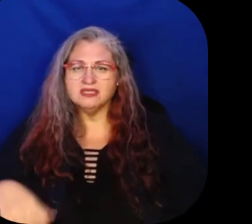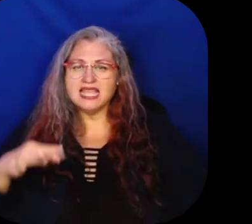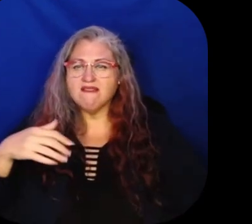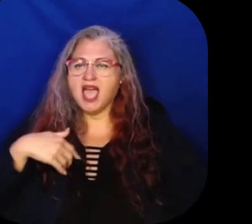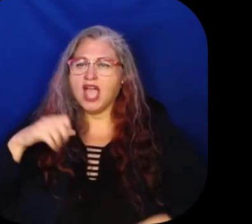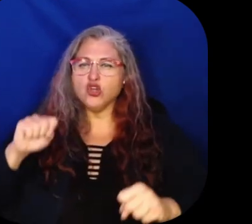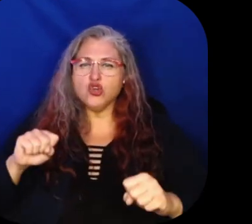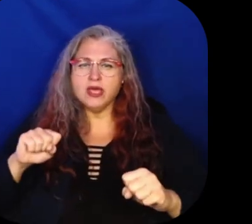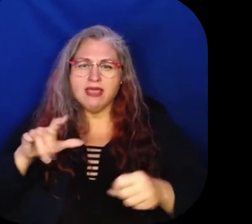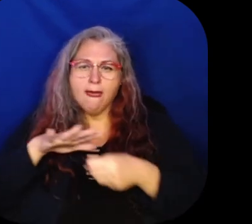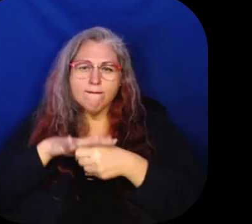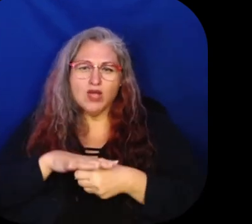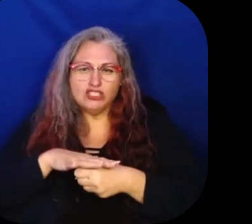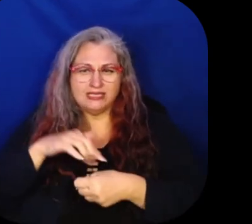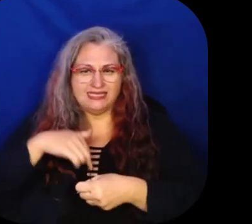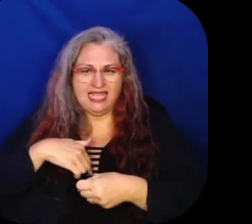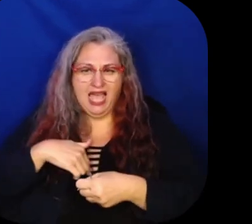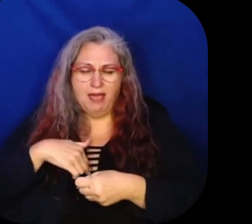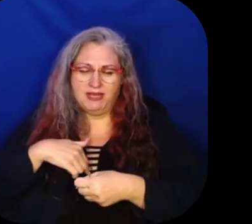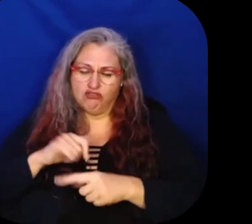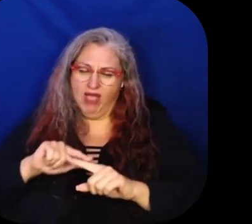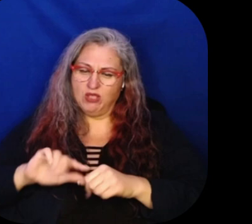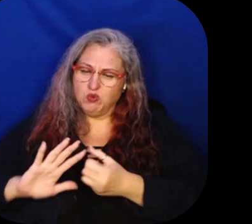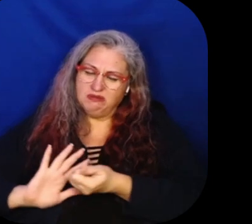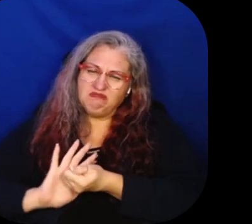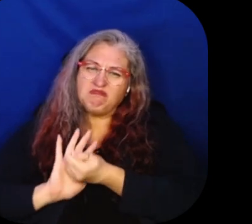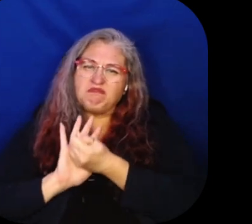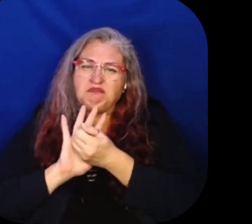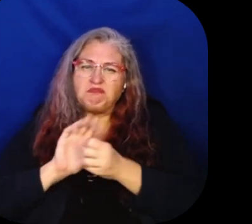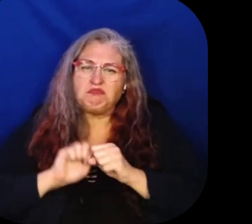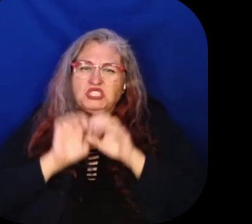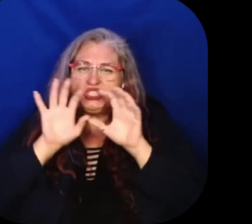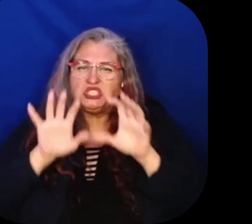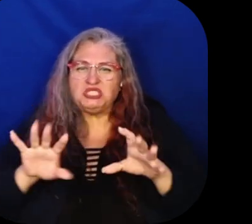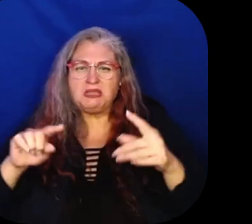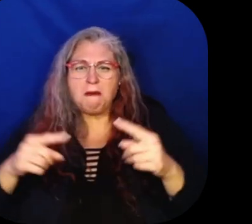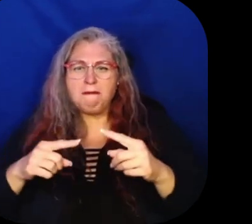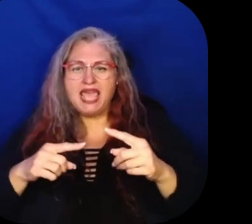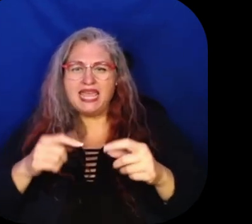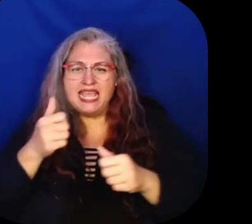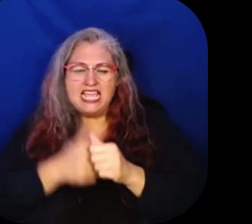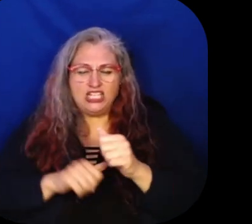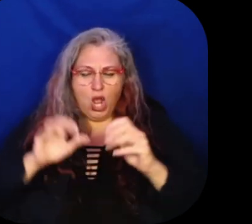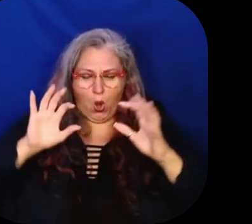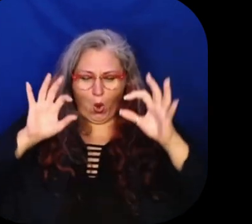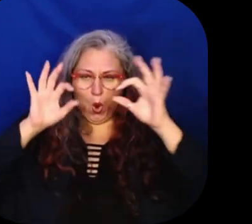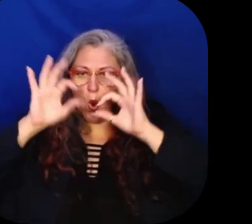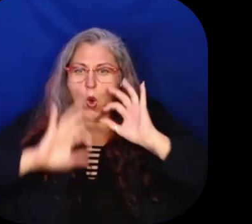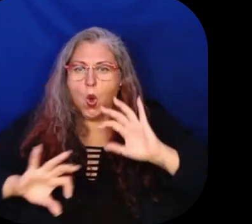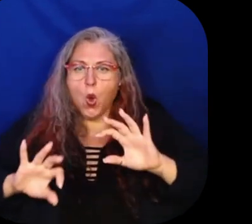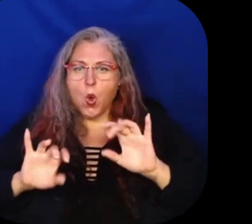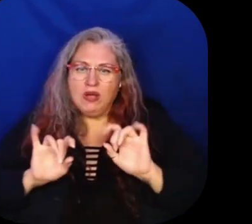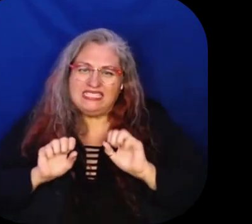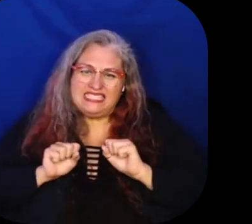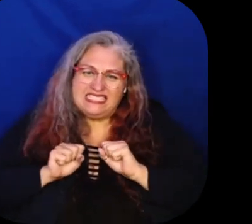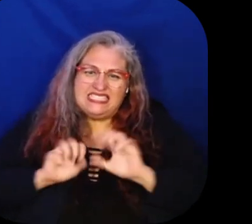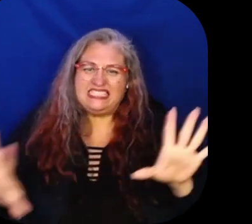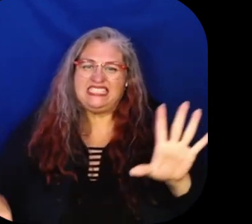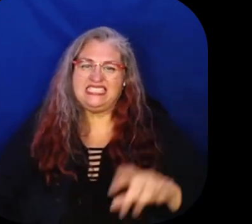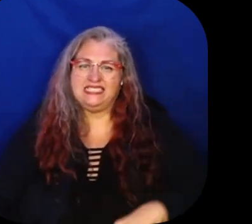that pressure up inside the middle, push the pain out of every hole I got.